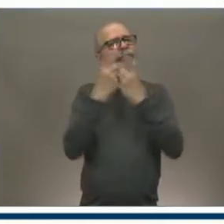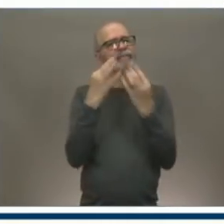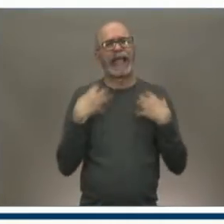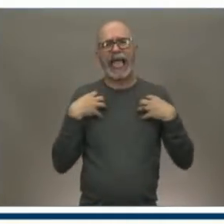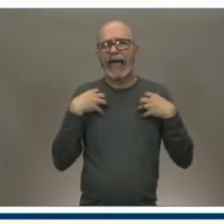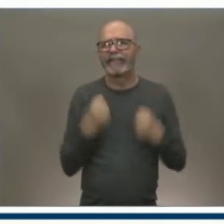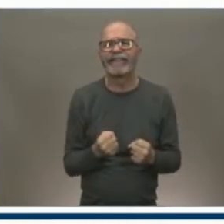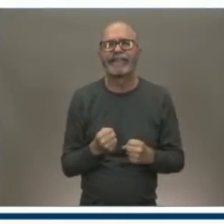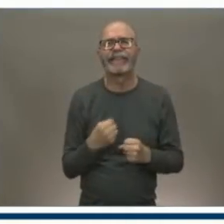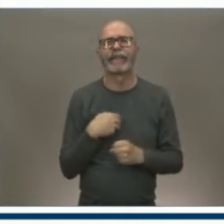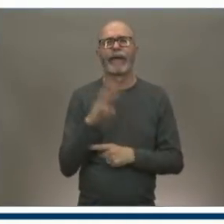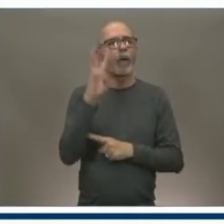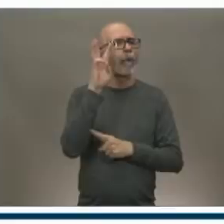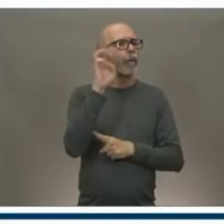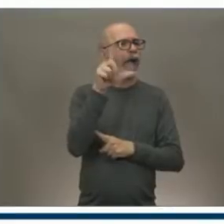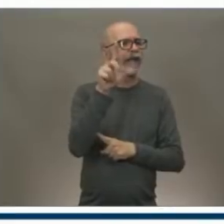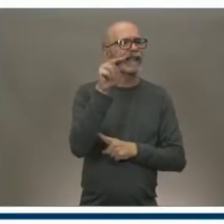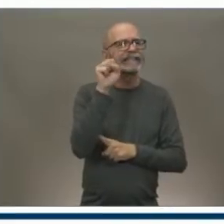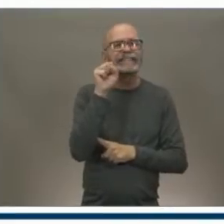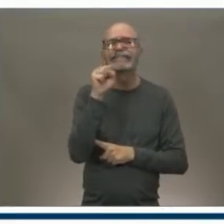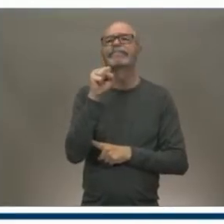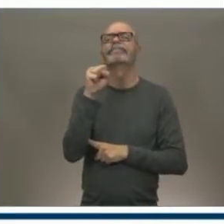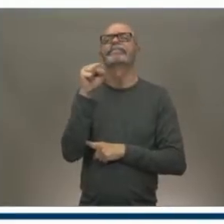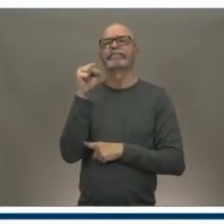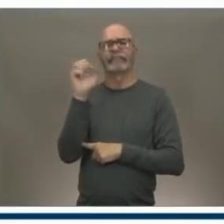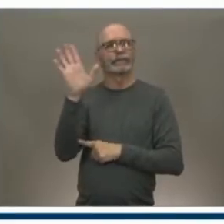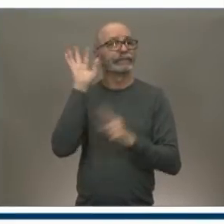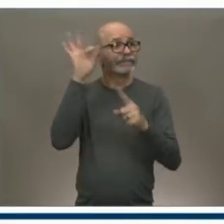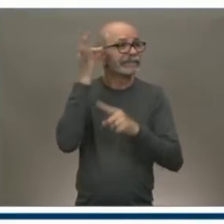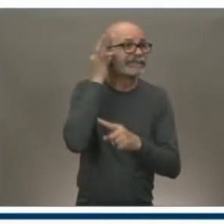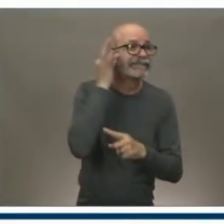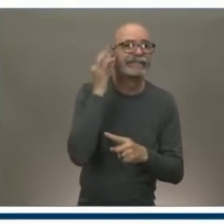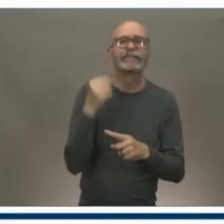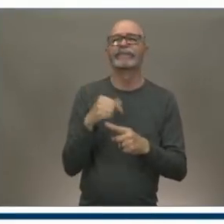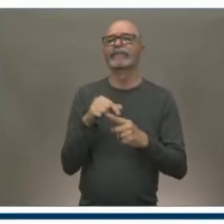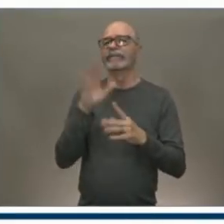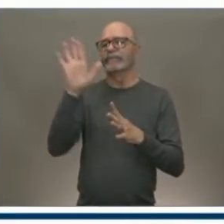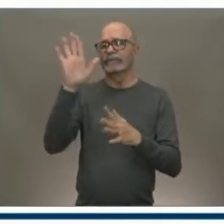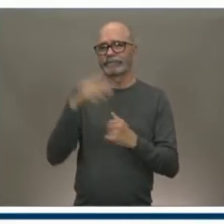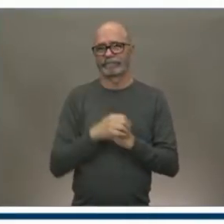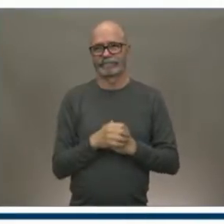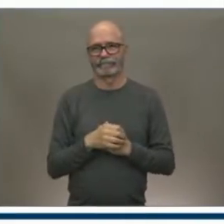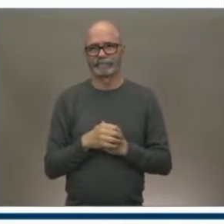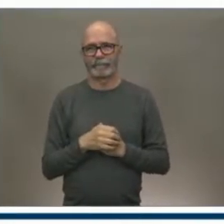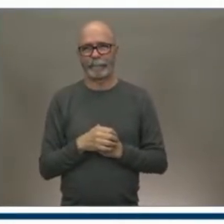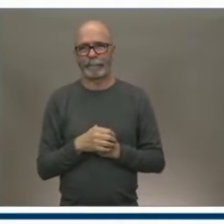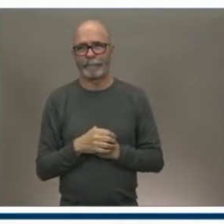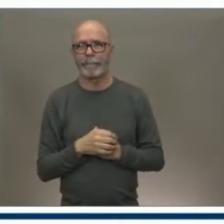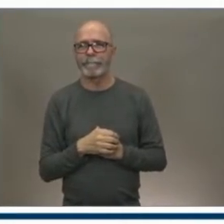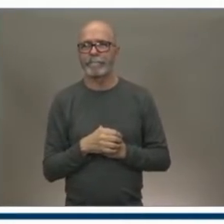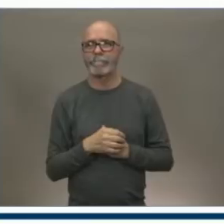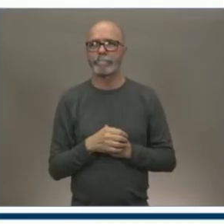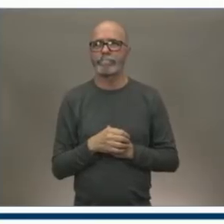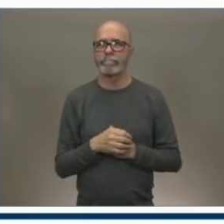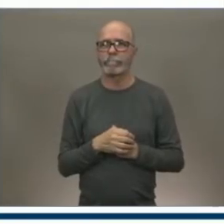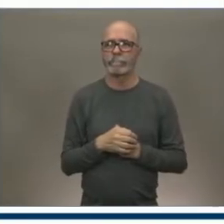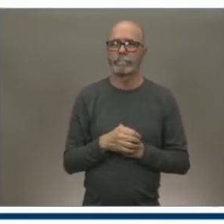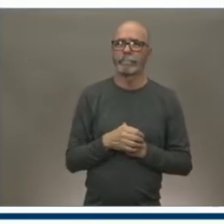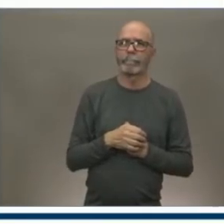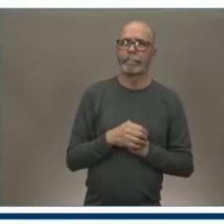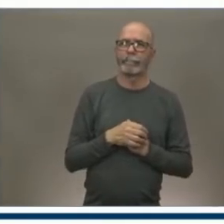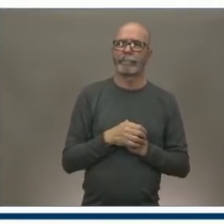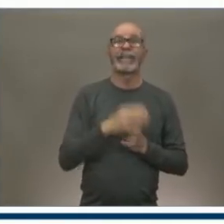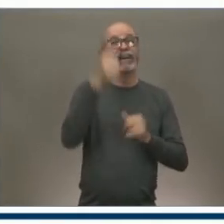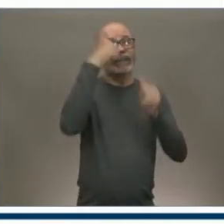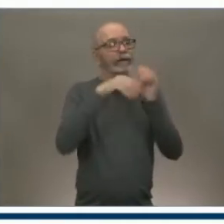Minister around understanding more of the details of the federal announcement. But we did, for even in Wave 1, and now as we